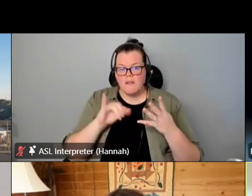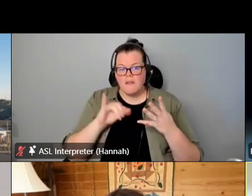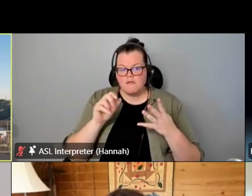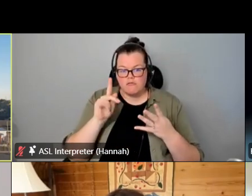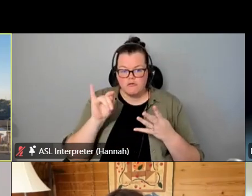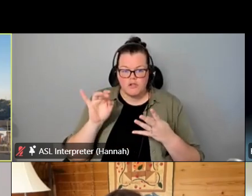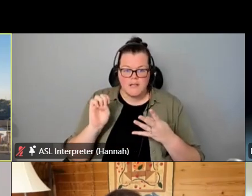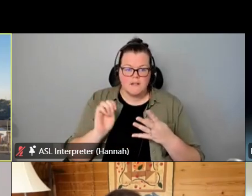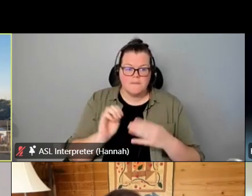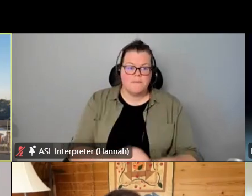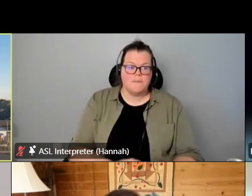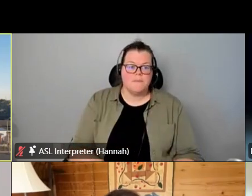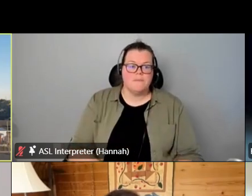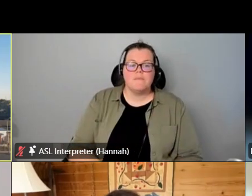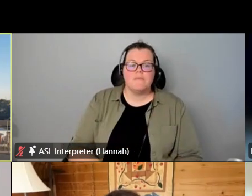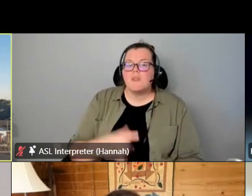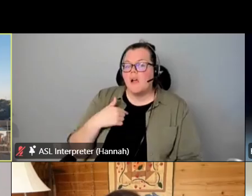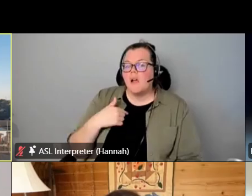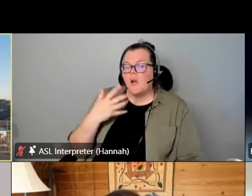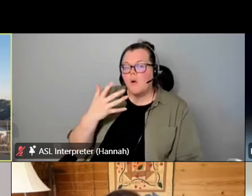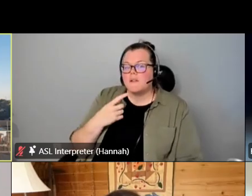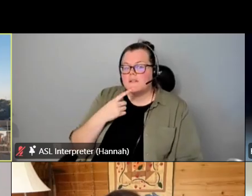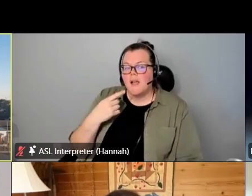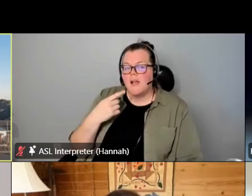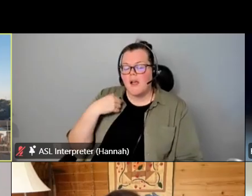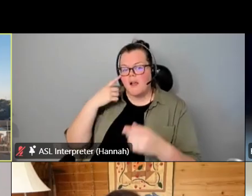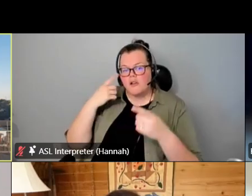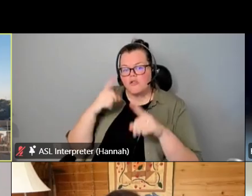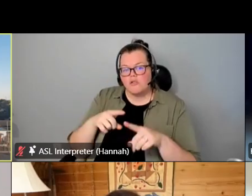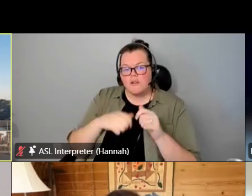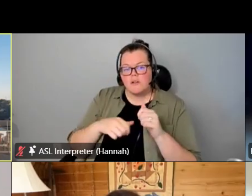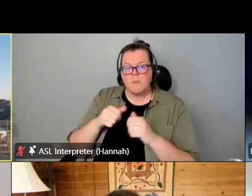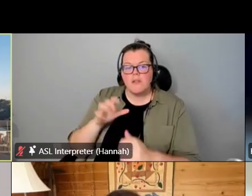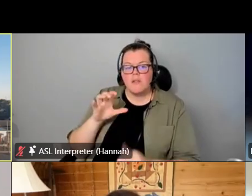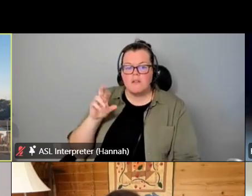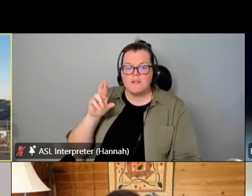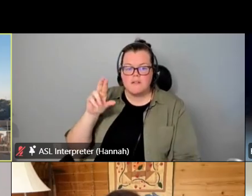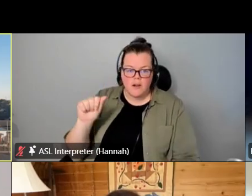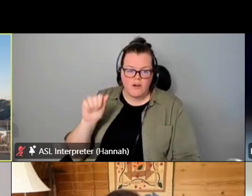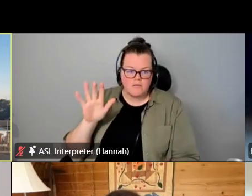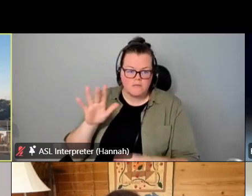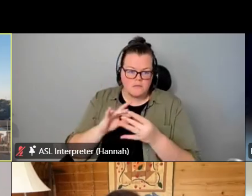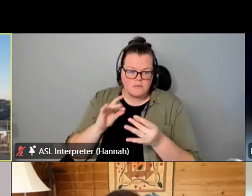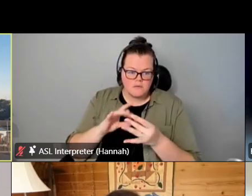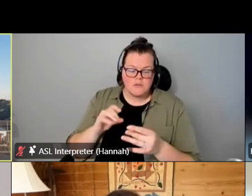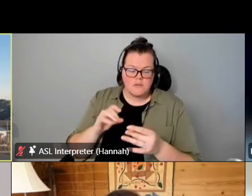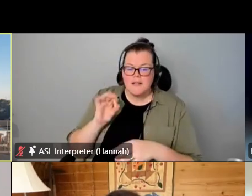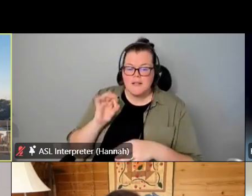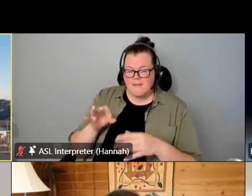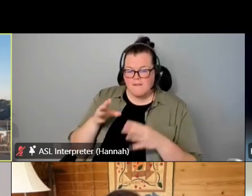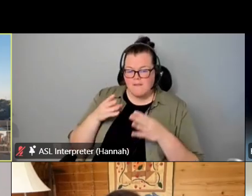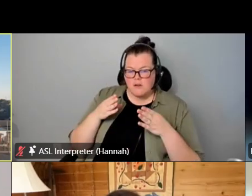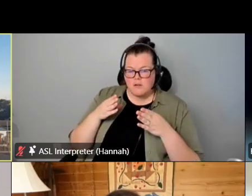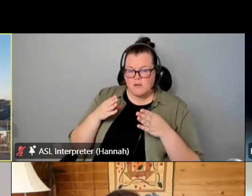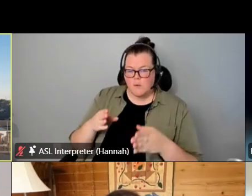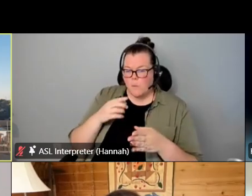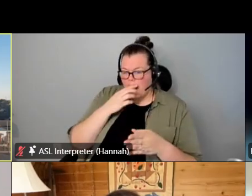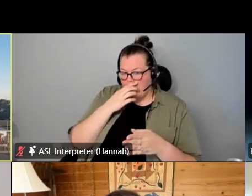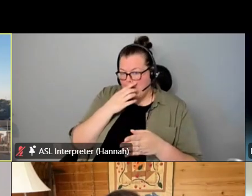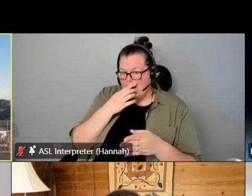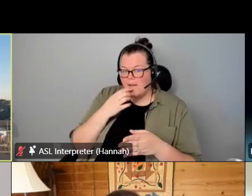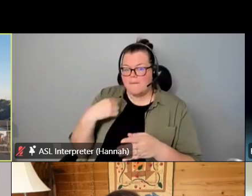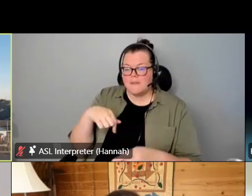I just would like to say I agree with what Sierra said. If there would be a way that we